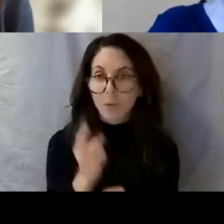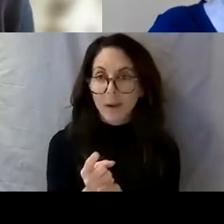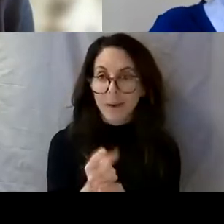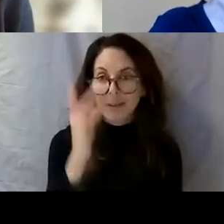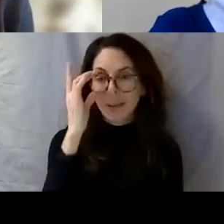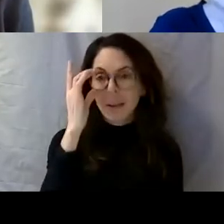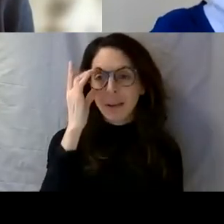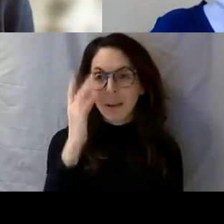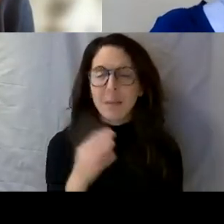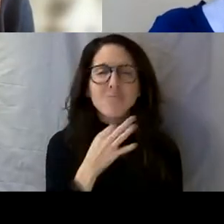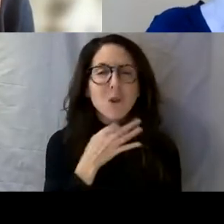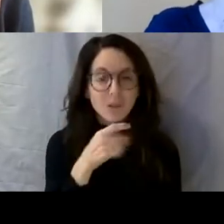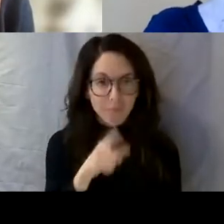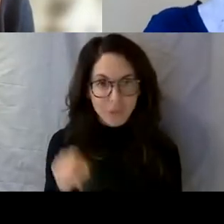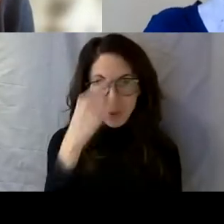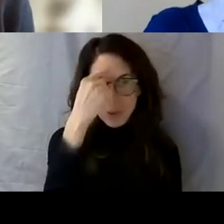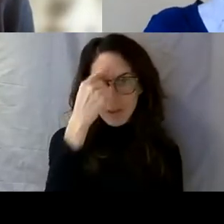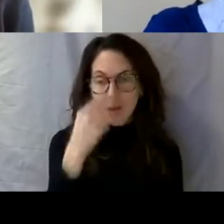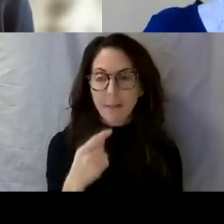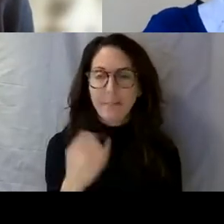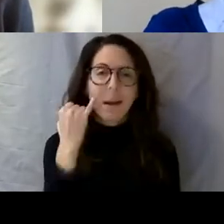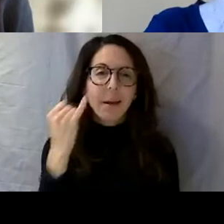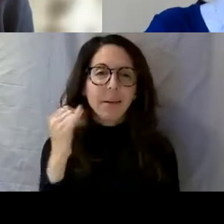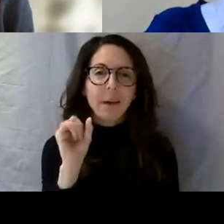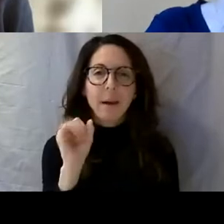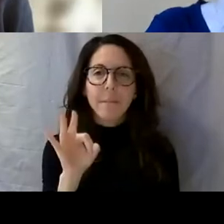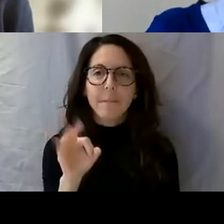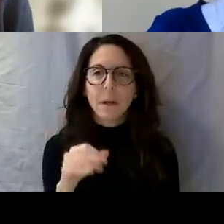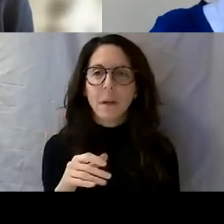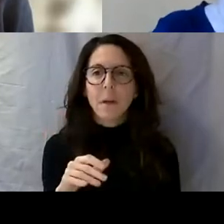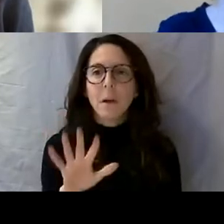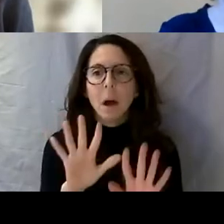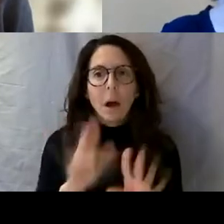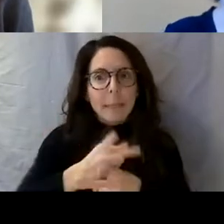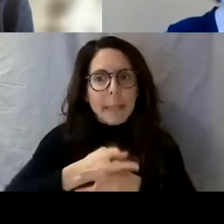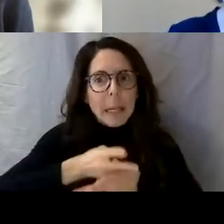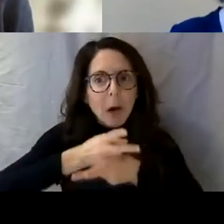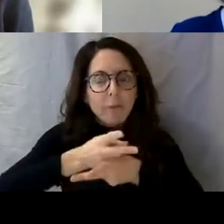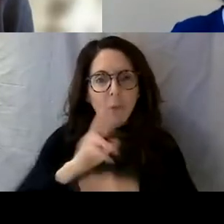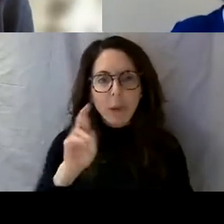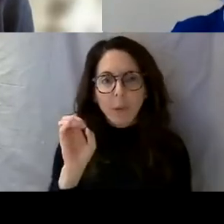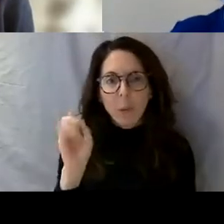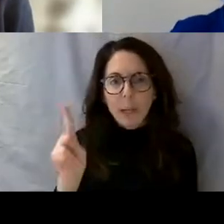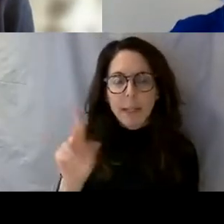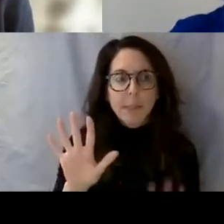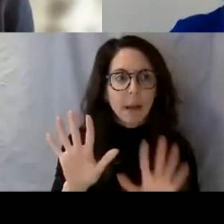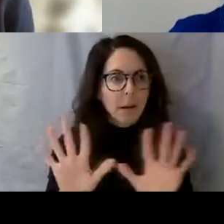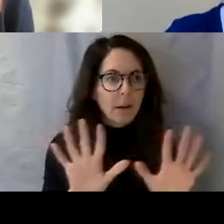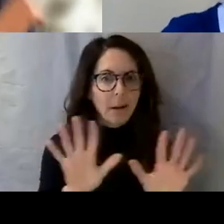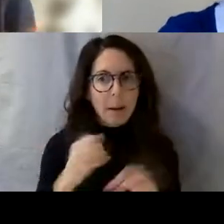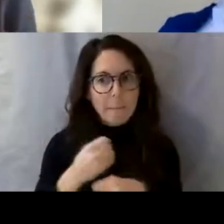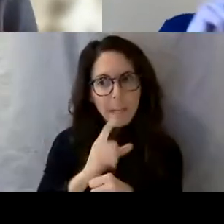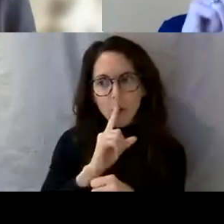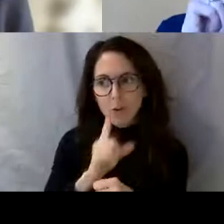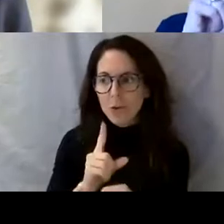that the whole idea of, you know, careful about risk, you know, making sure